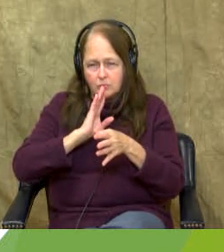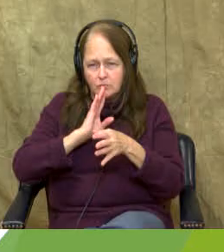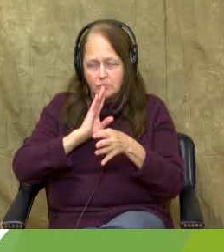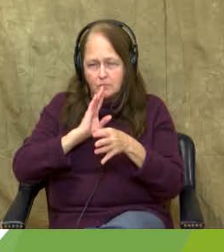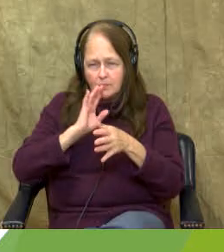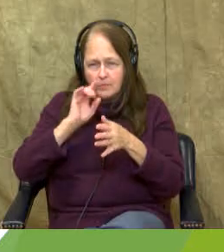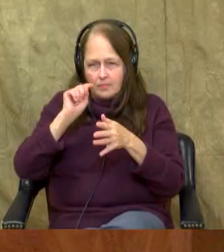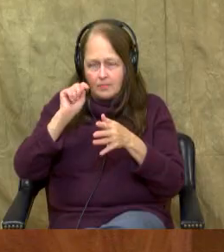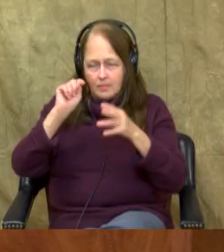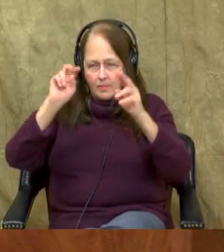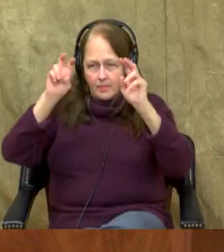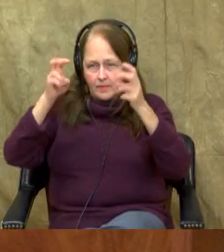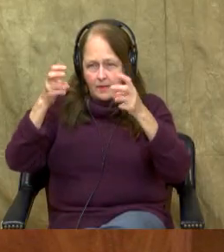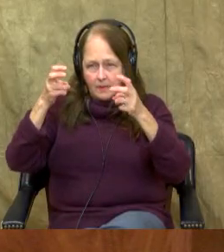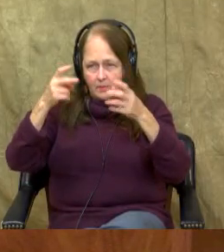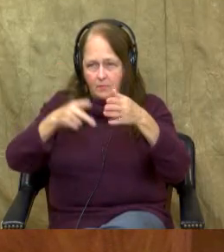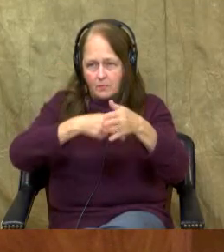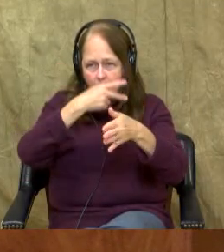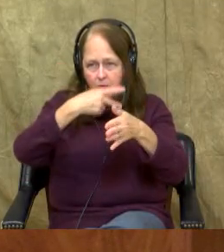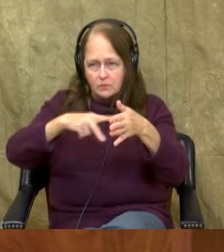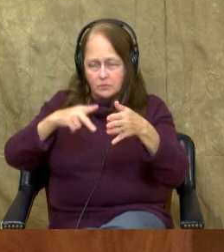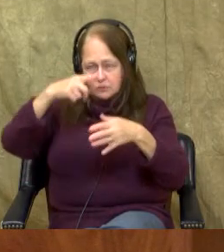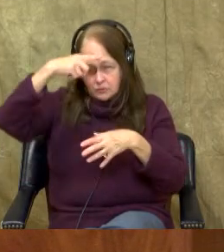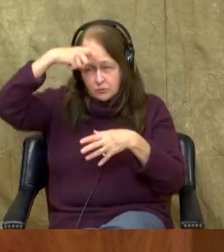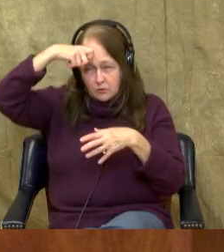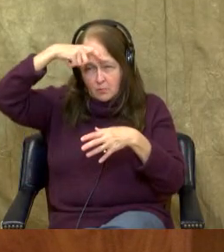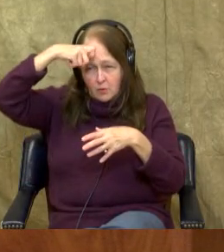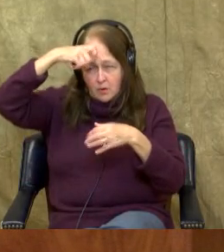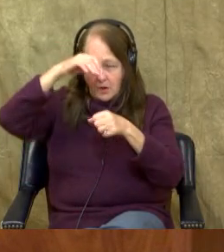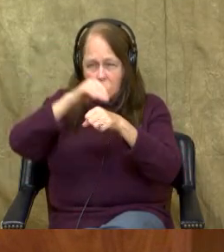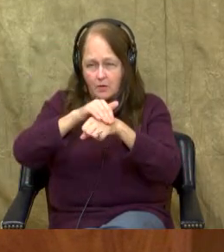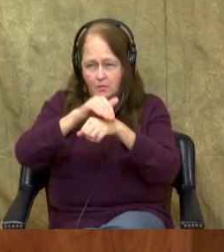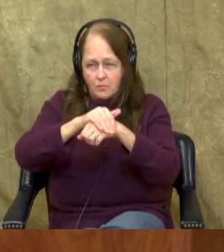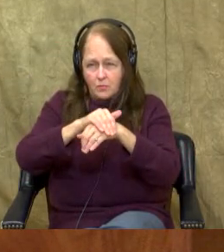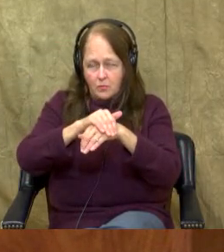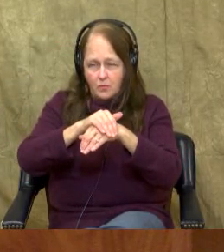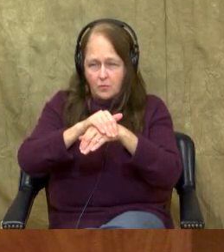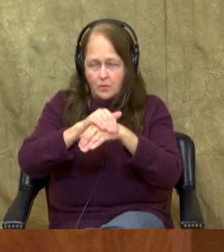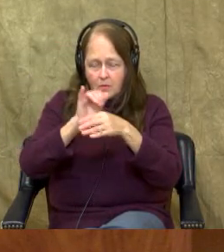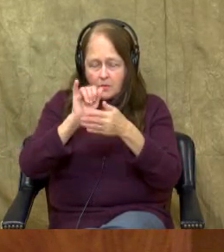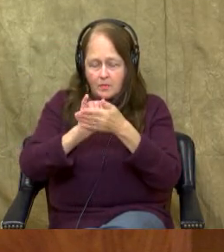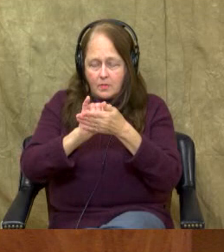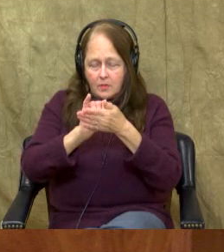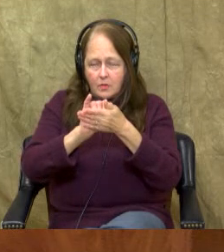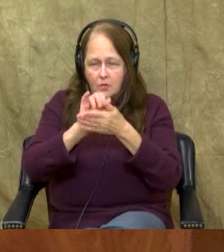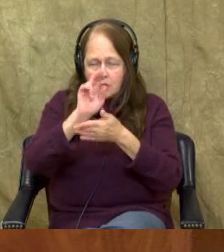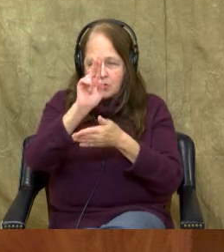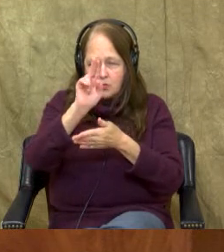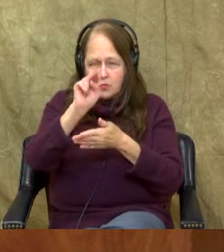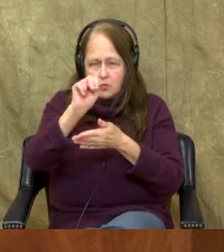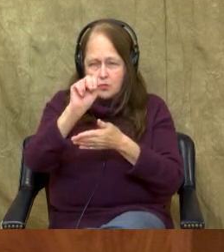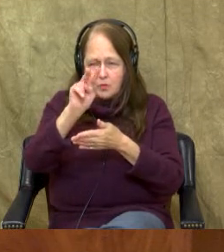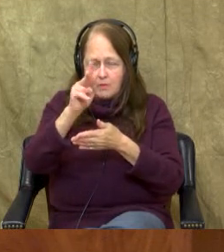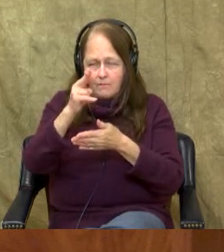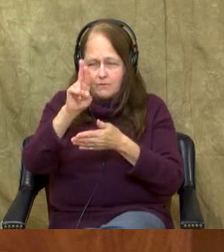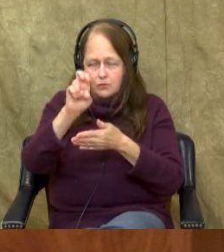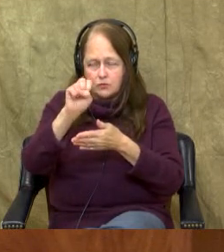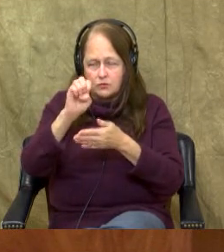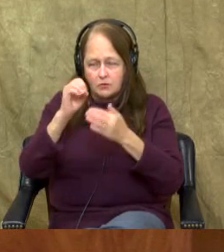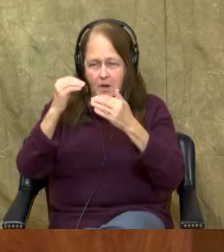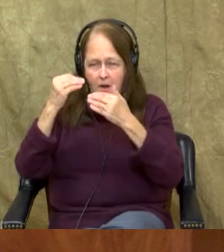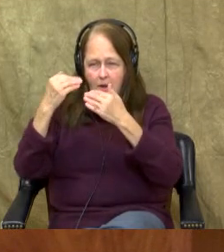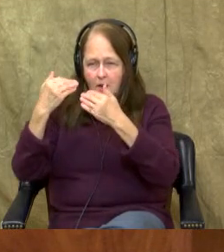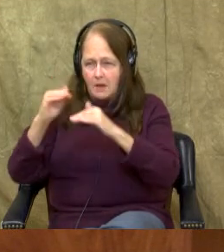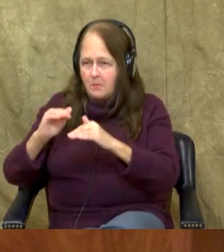The theme of the poem, Summer Night, is that the universe is wonderful and